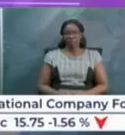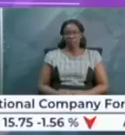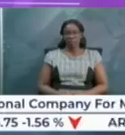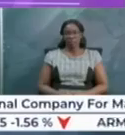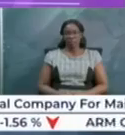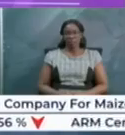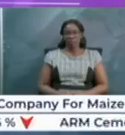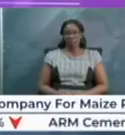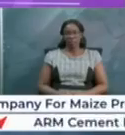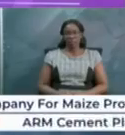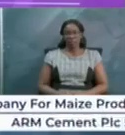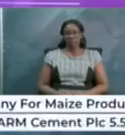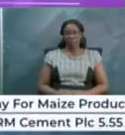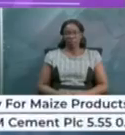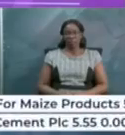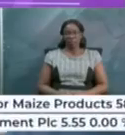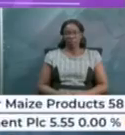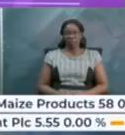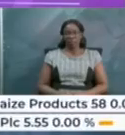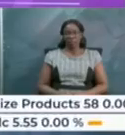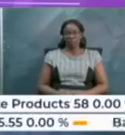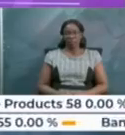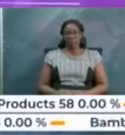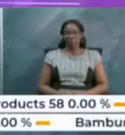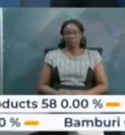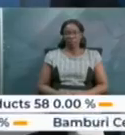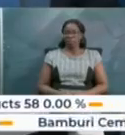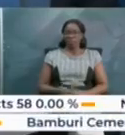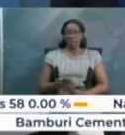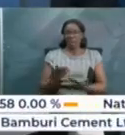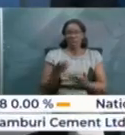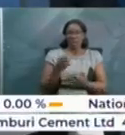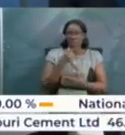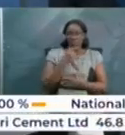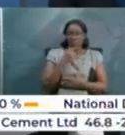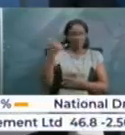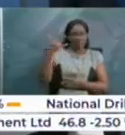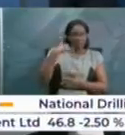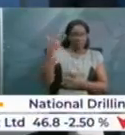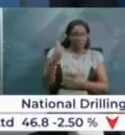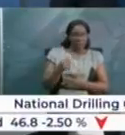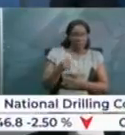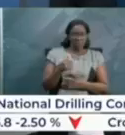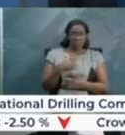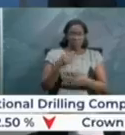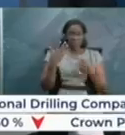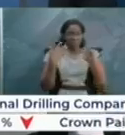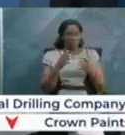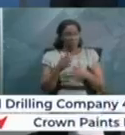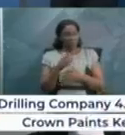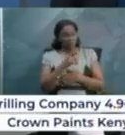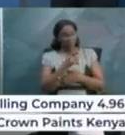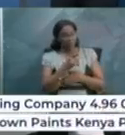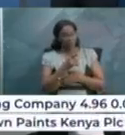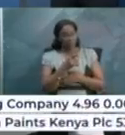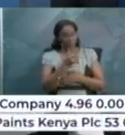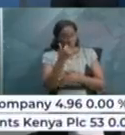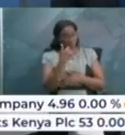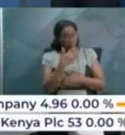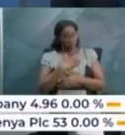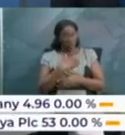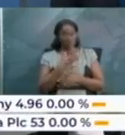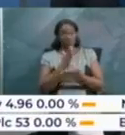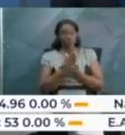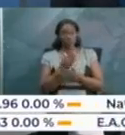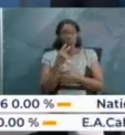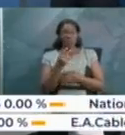I'm wondering if you're going to get any call-ins today. I'm hoping so. I mean, we need 1 or 2 call-ins. I realize many people actually call